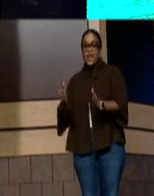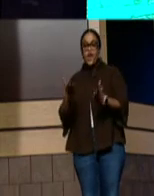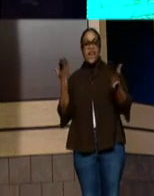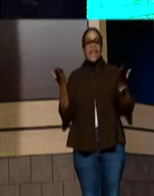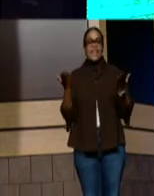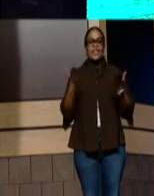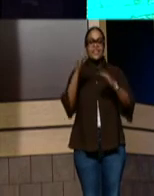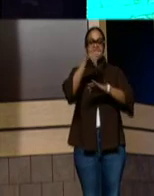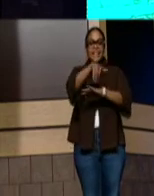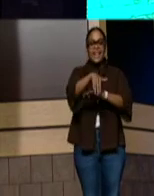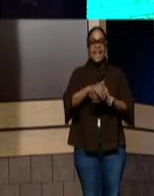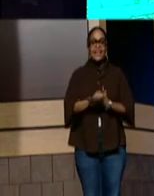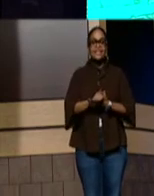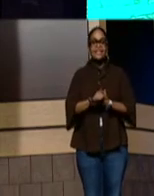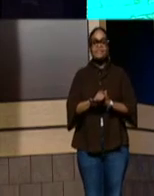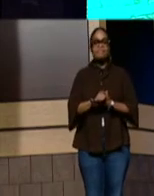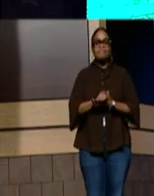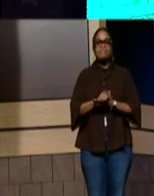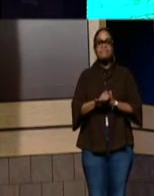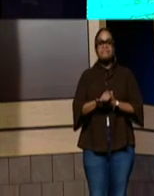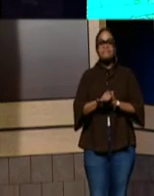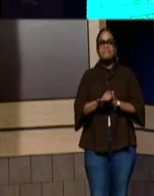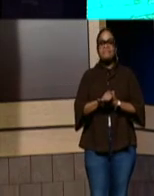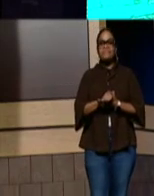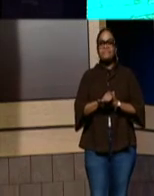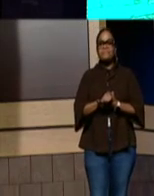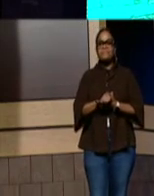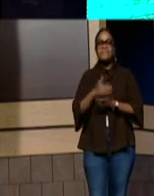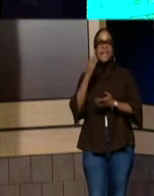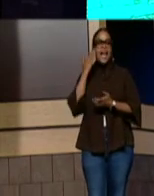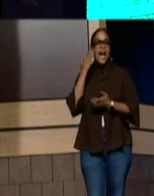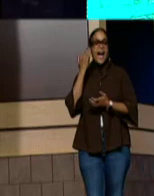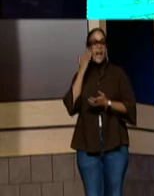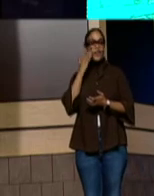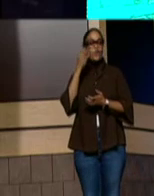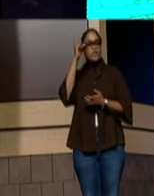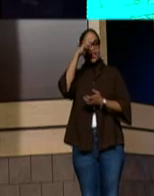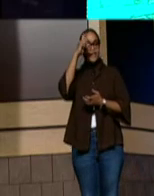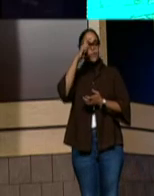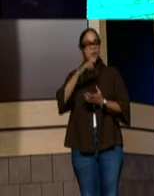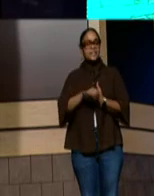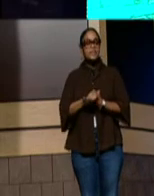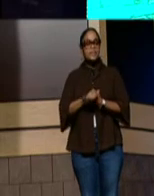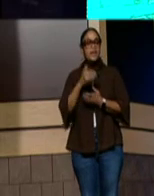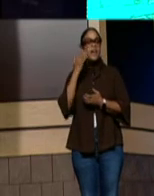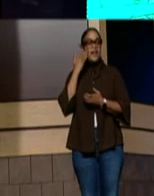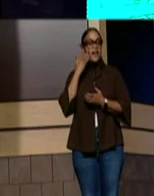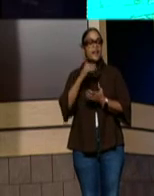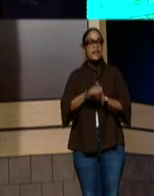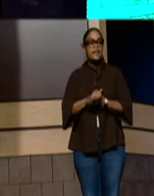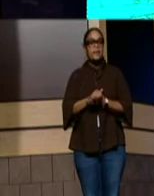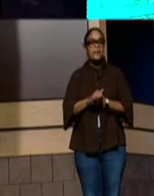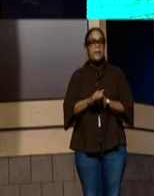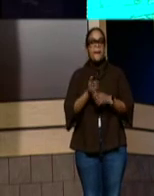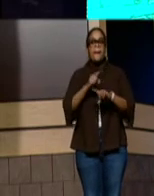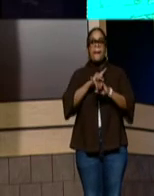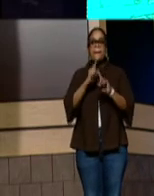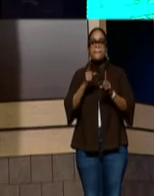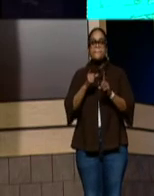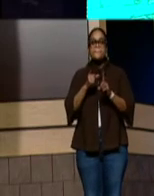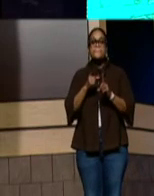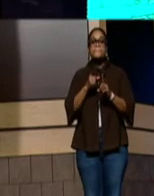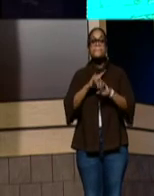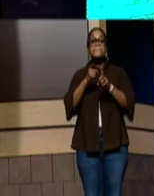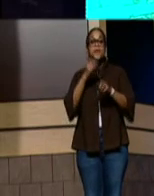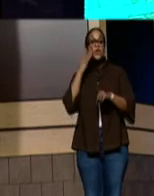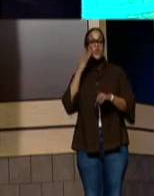go off. No. You're going to get some more chances. Because I know there's wisdom that you got to use. I understand that. No. But Word knew exactly what you were